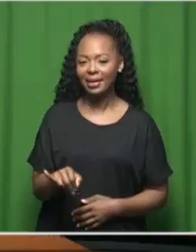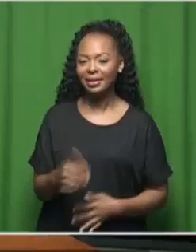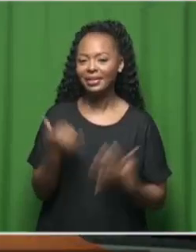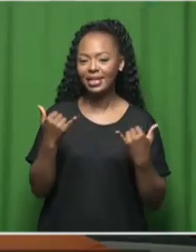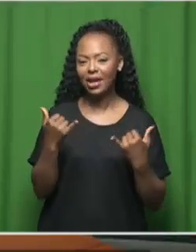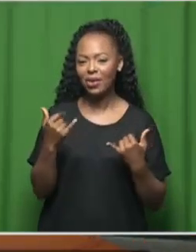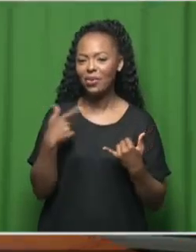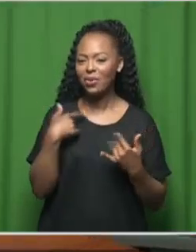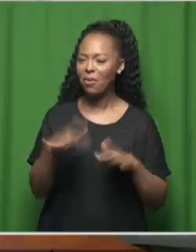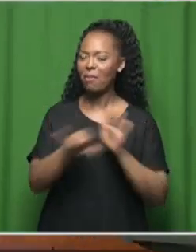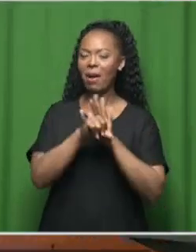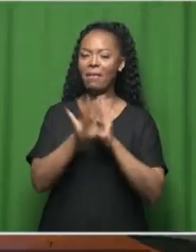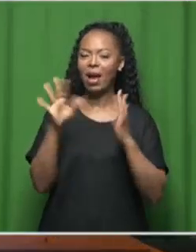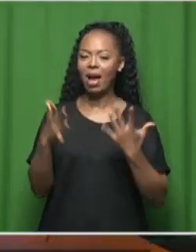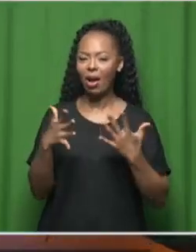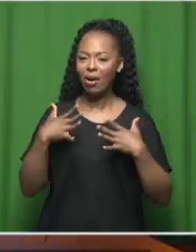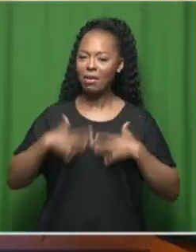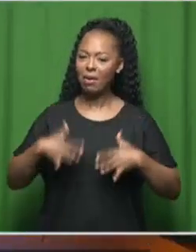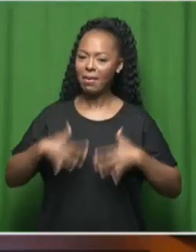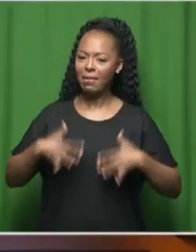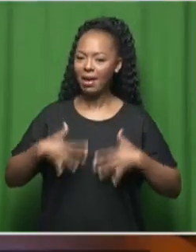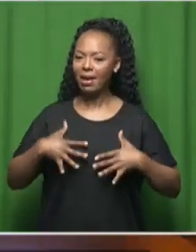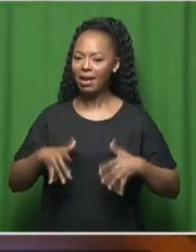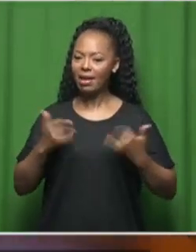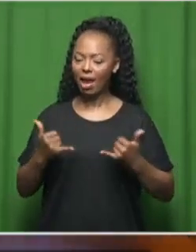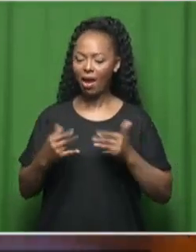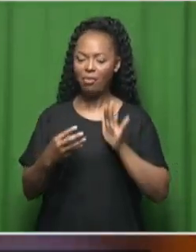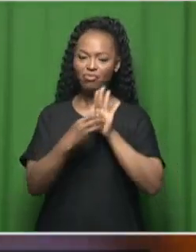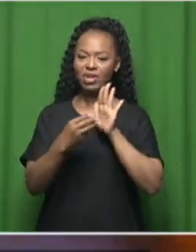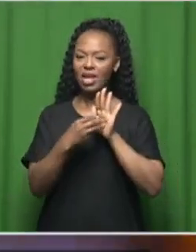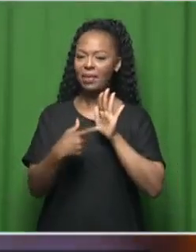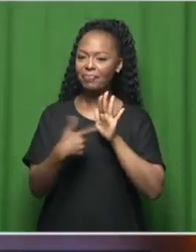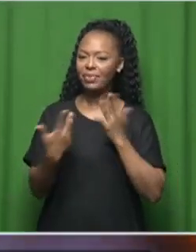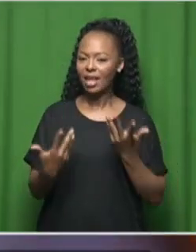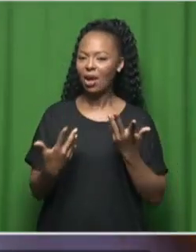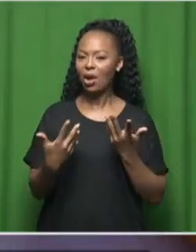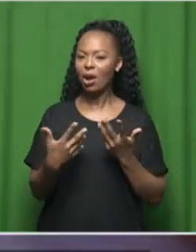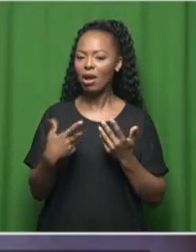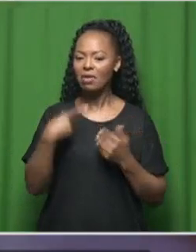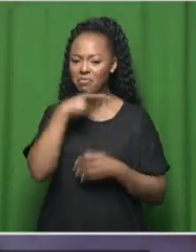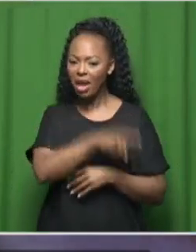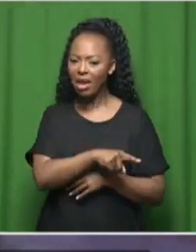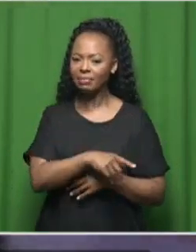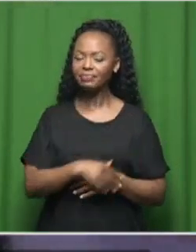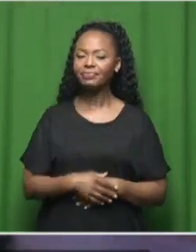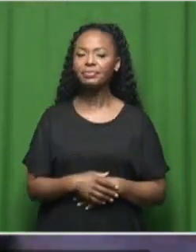copied? So our brand, the print was launched in